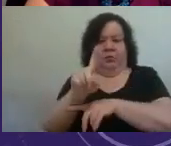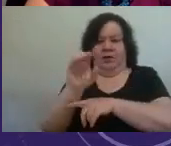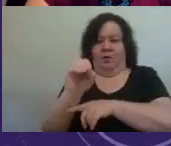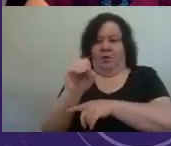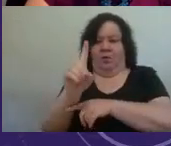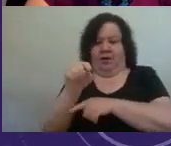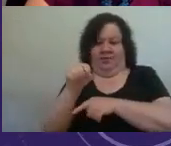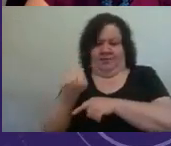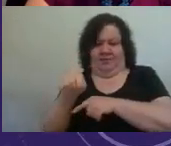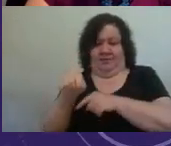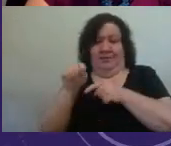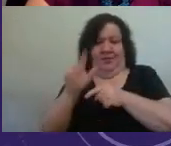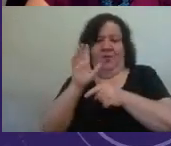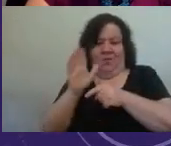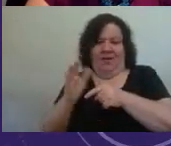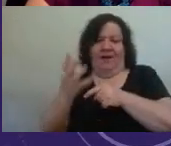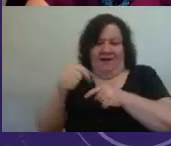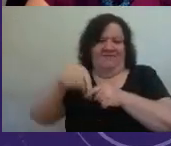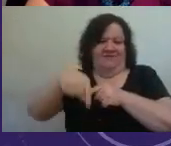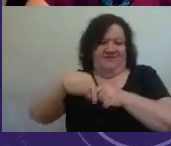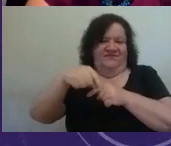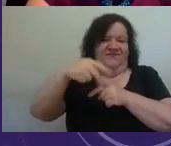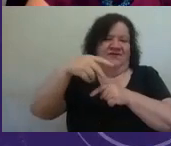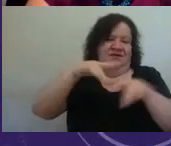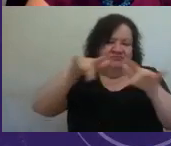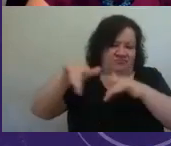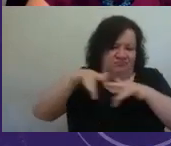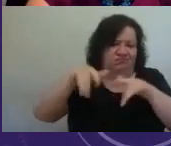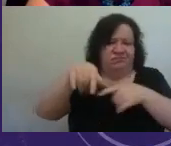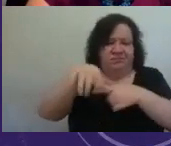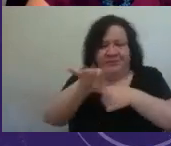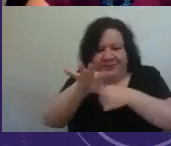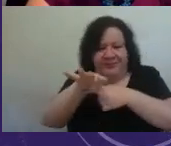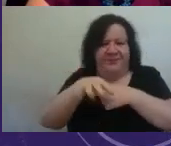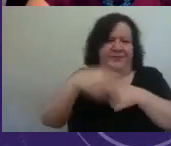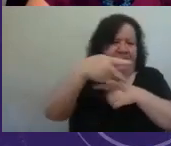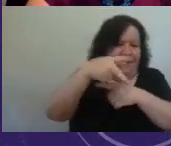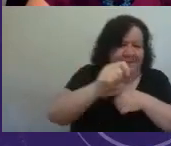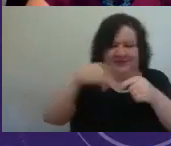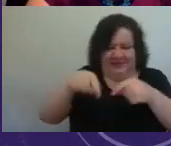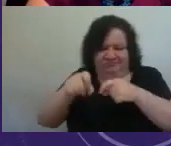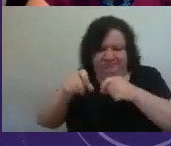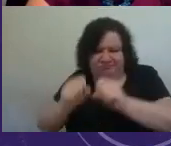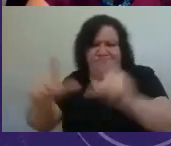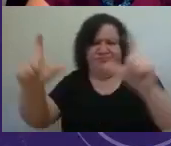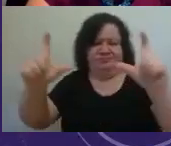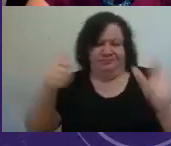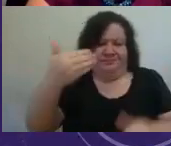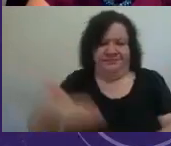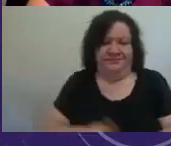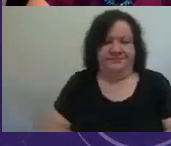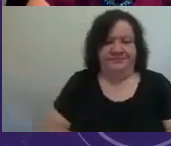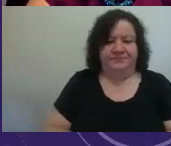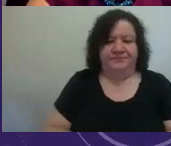where to find the recording and the webinar. We will probably send you an email also if you registered for this event. So give